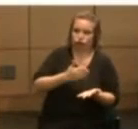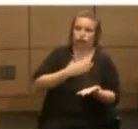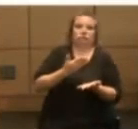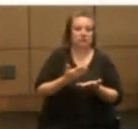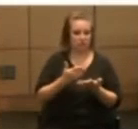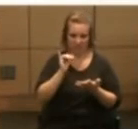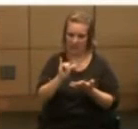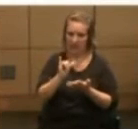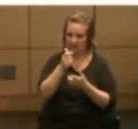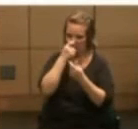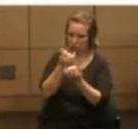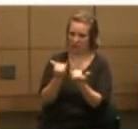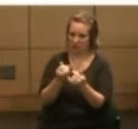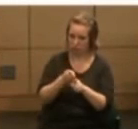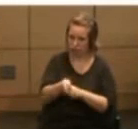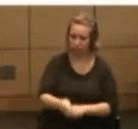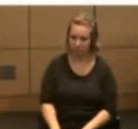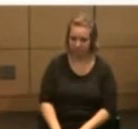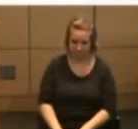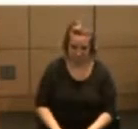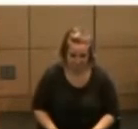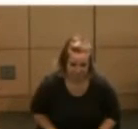lot of interest.